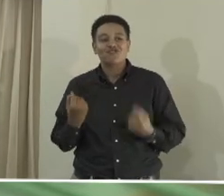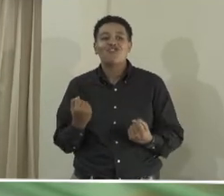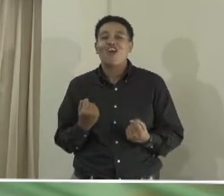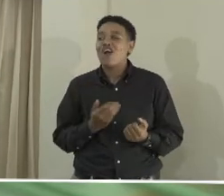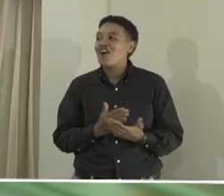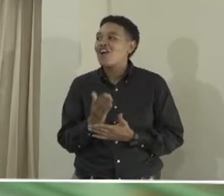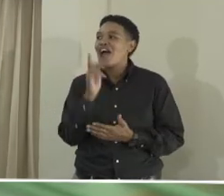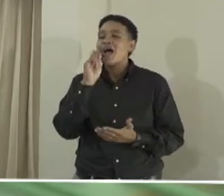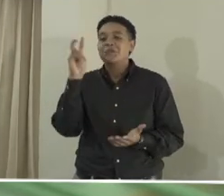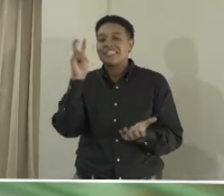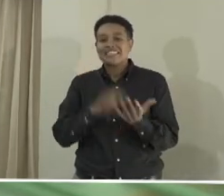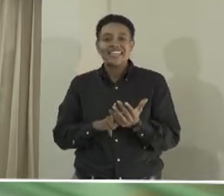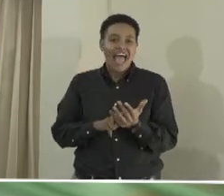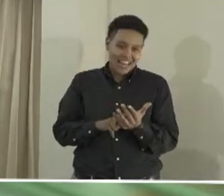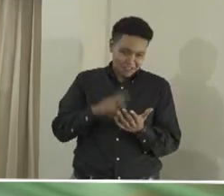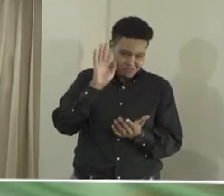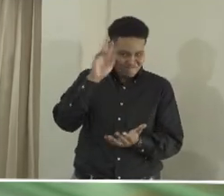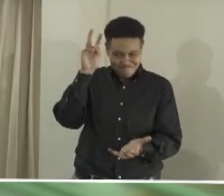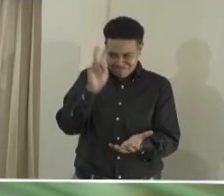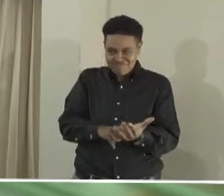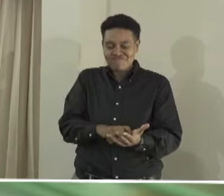stand firm.